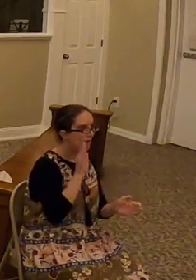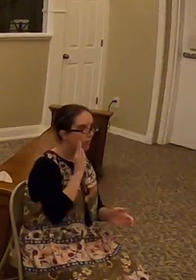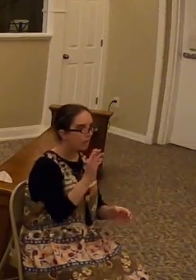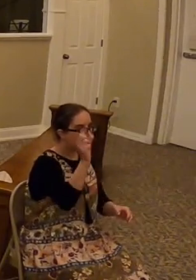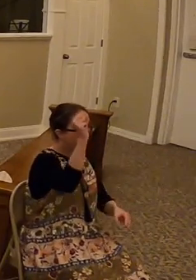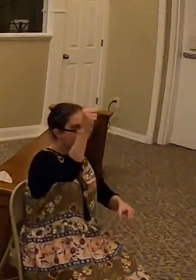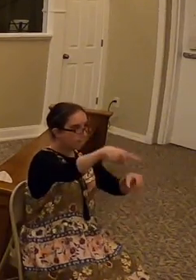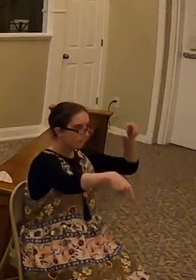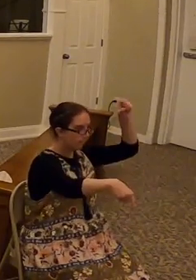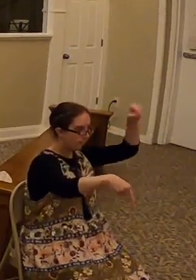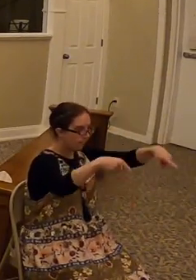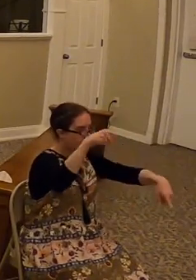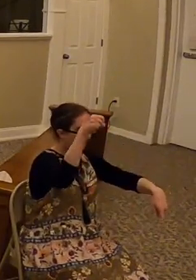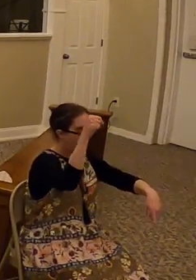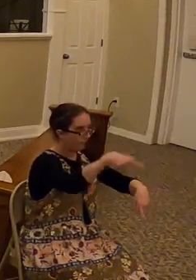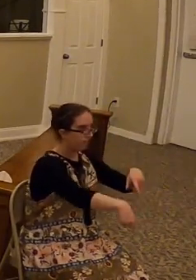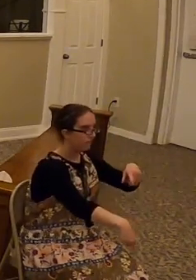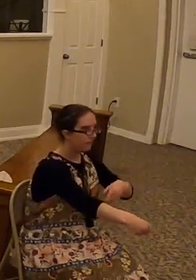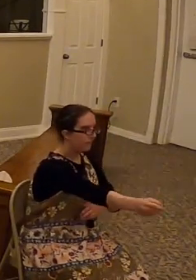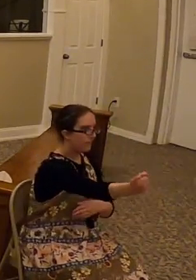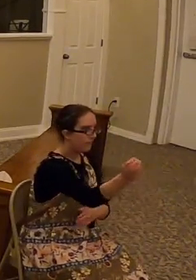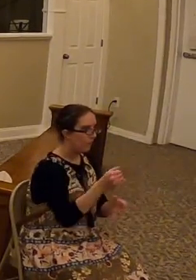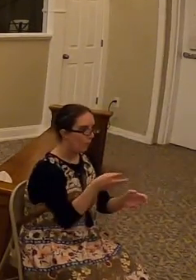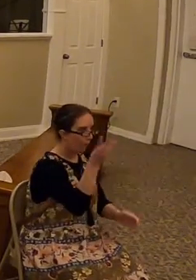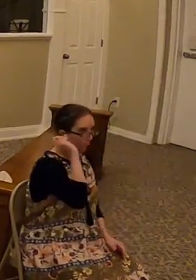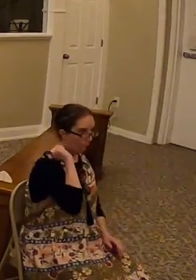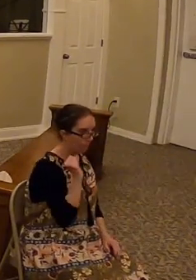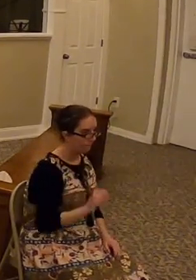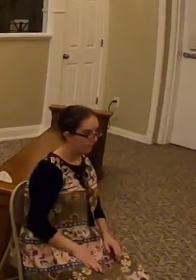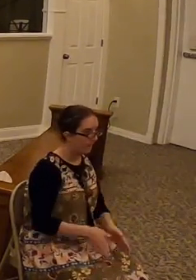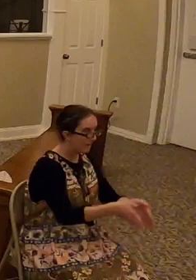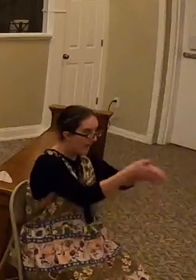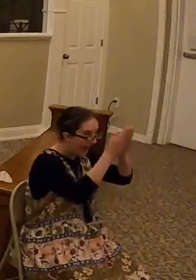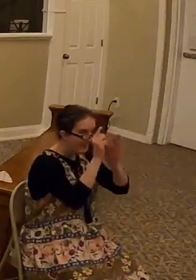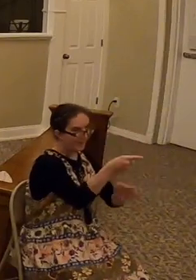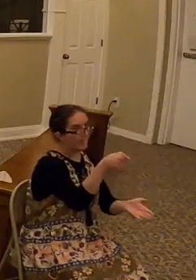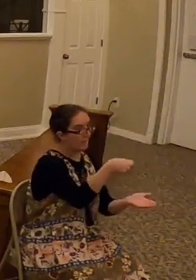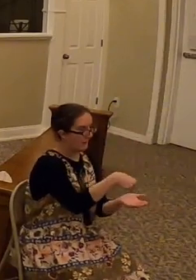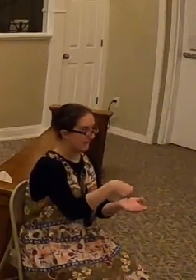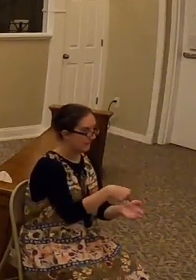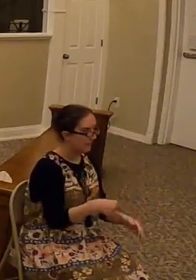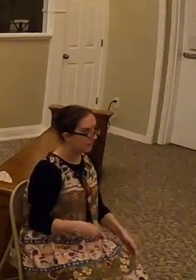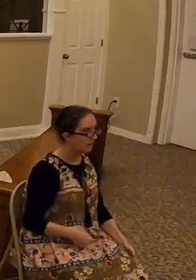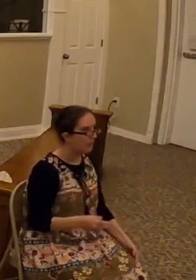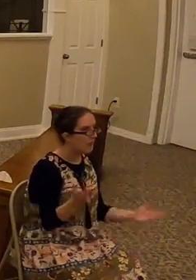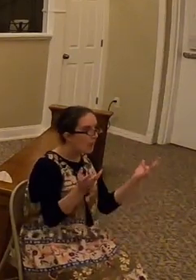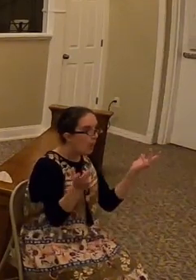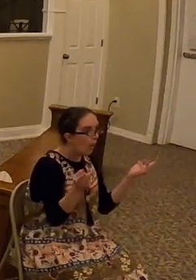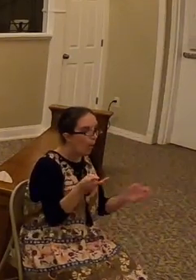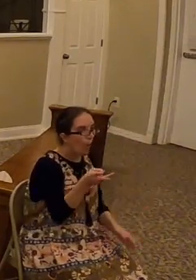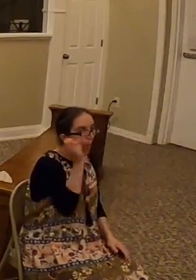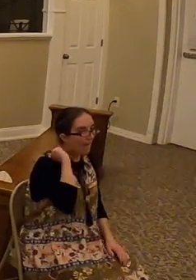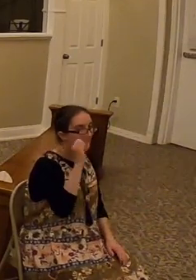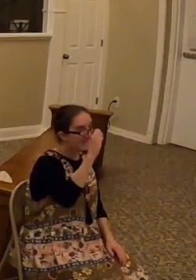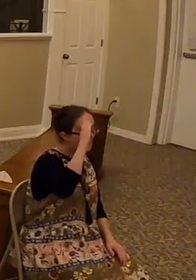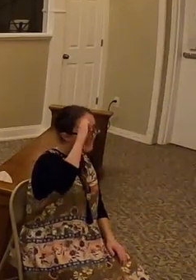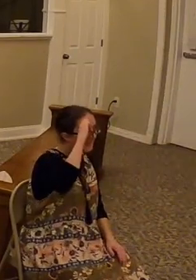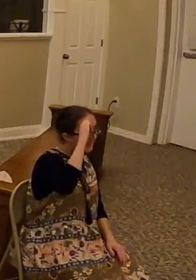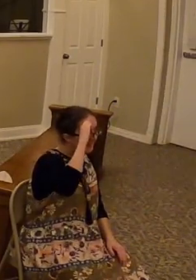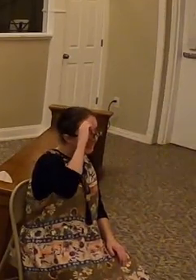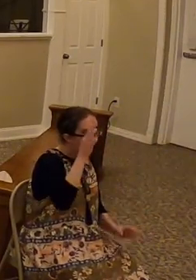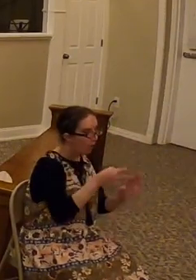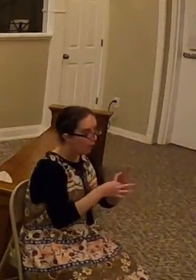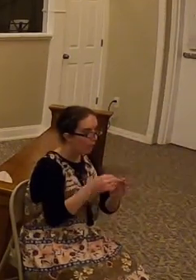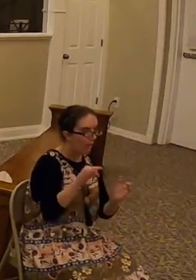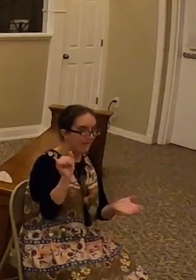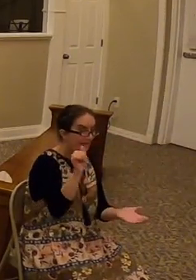drop none. Right, brother. Then was he, let me ask you this. Was he a